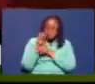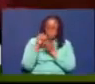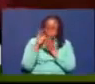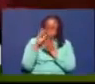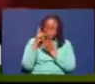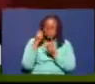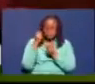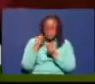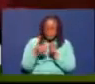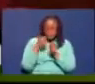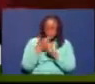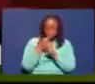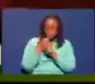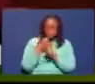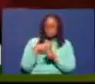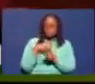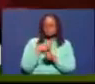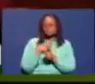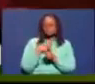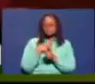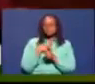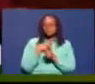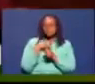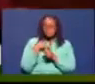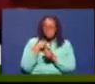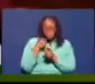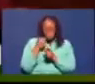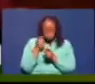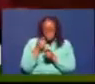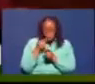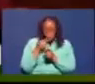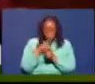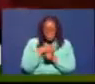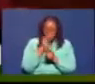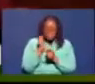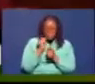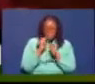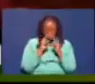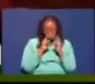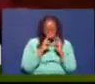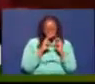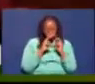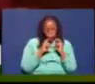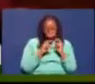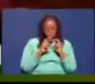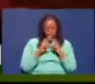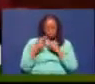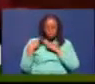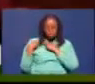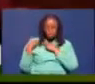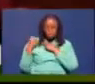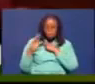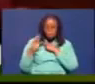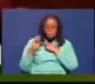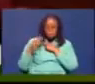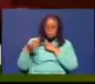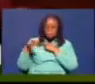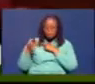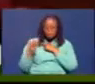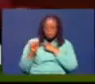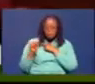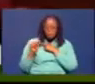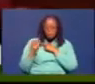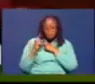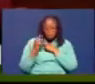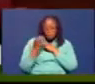not? I think they also need to look at the role of EPRA, and if we need to amend some laws